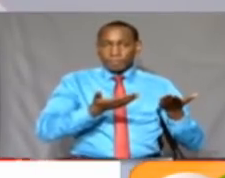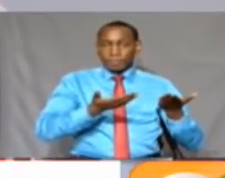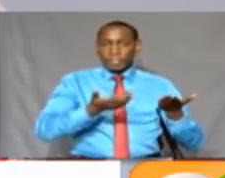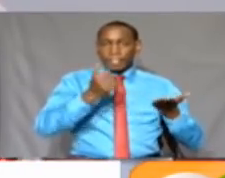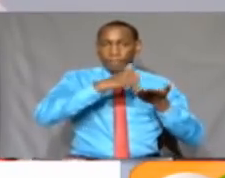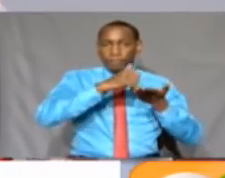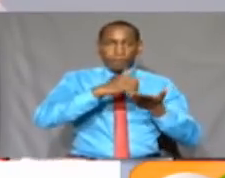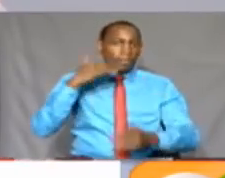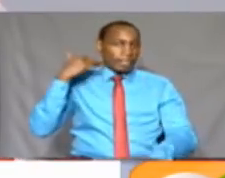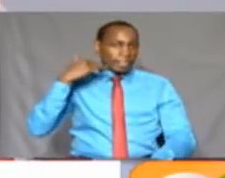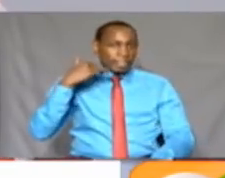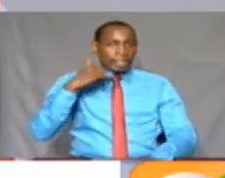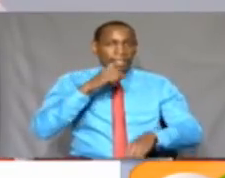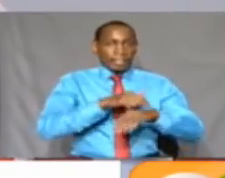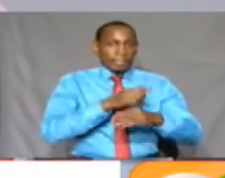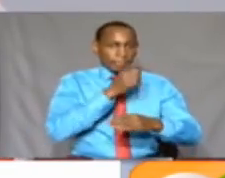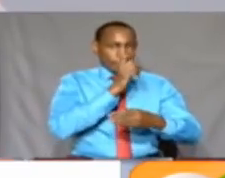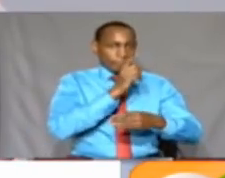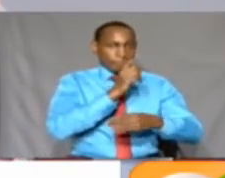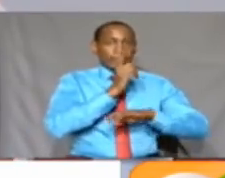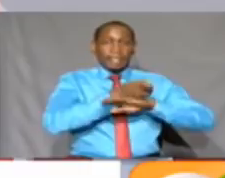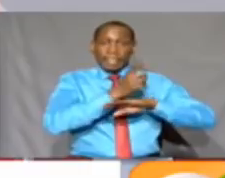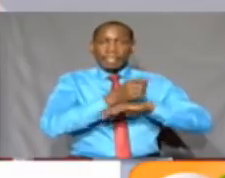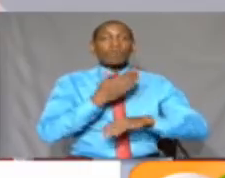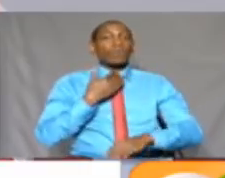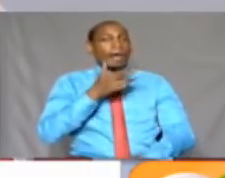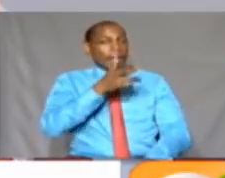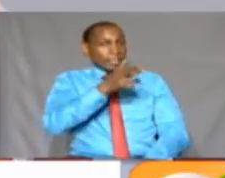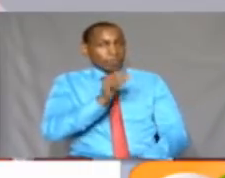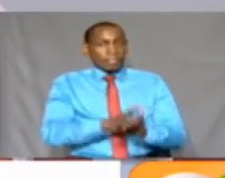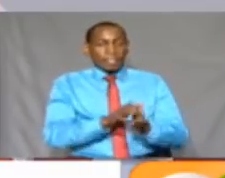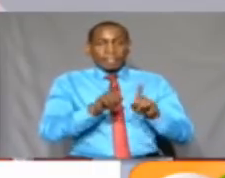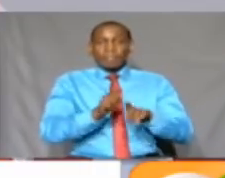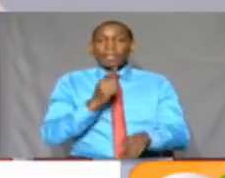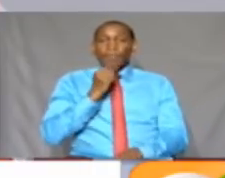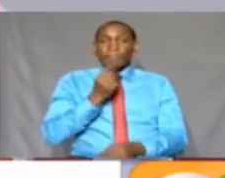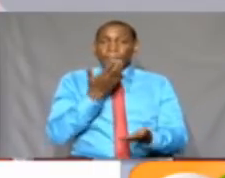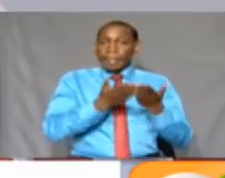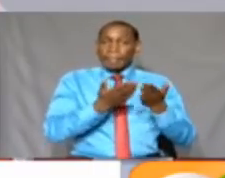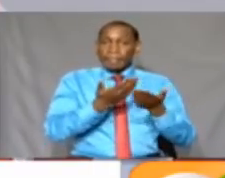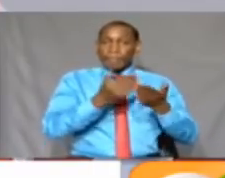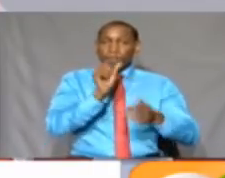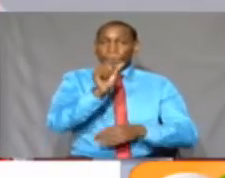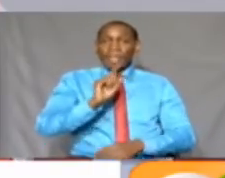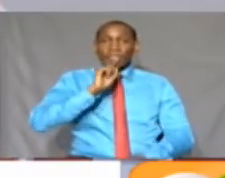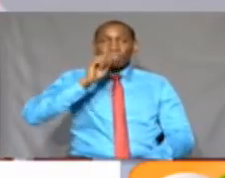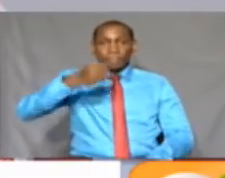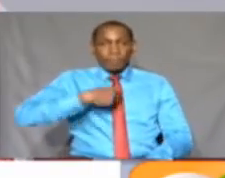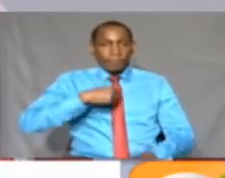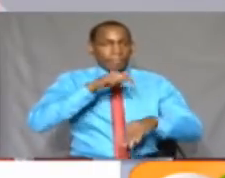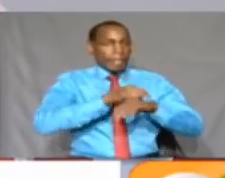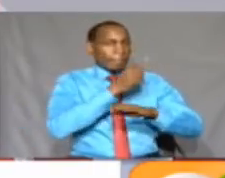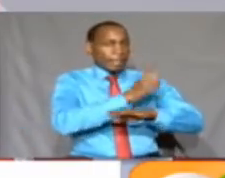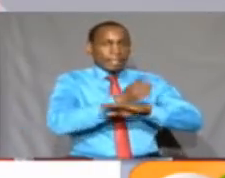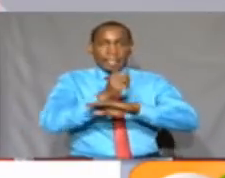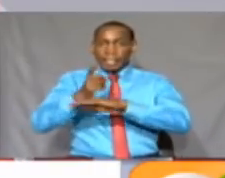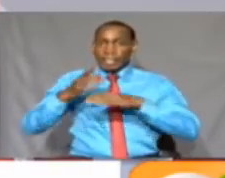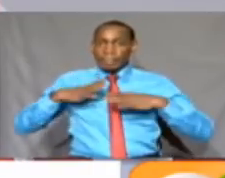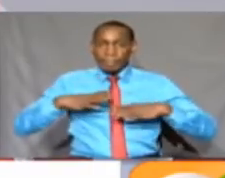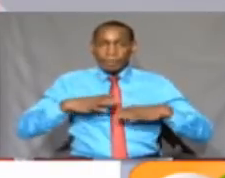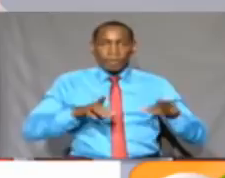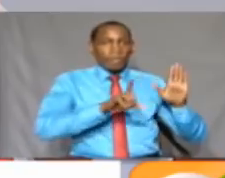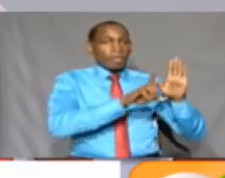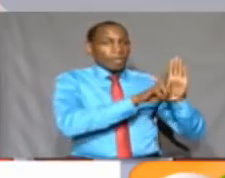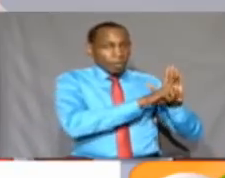criminality, especially where he threatens to shoot. Yeah. And I think this kid, somebody needs to tell him that when you threaten people, the law takes